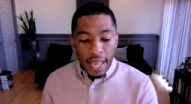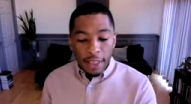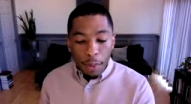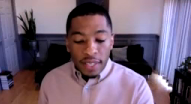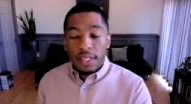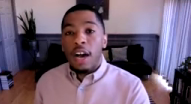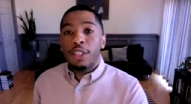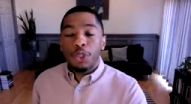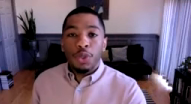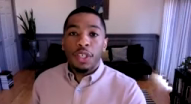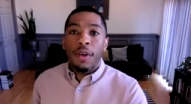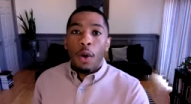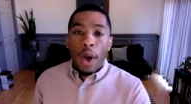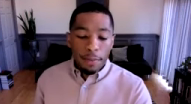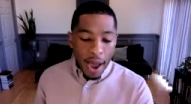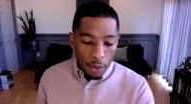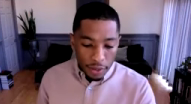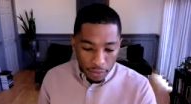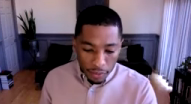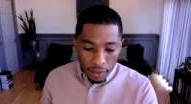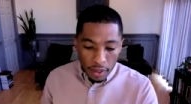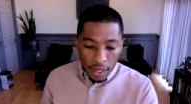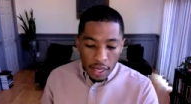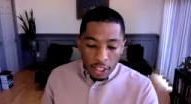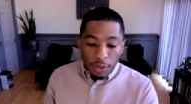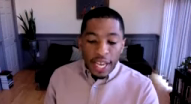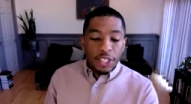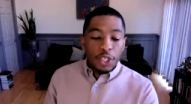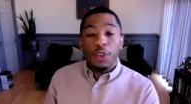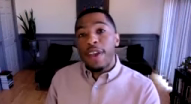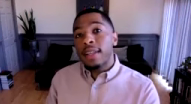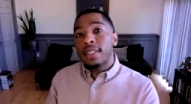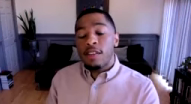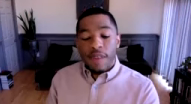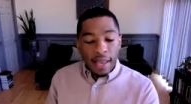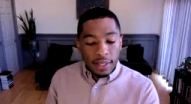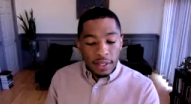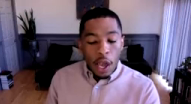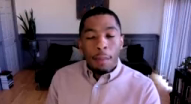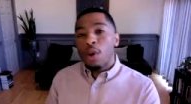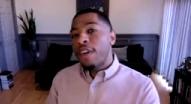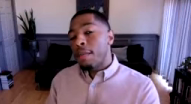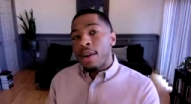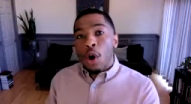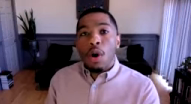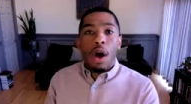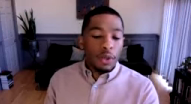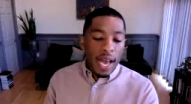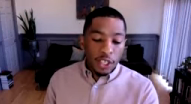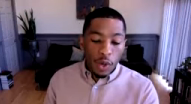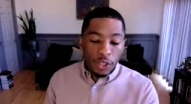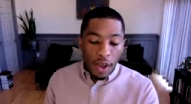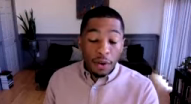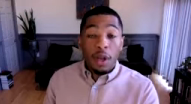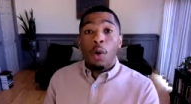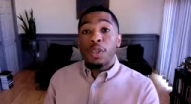objectives in the presence of intrusive white power. Subjection to surveillance and violence motivated by no causal